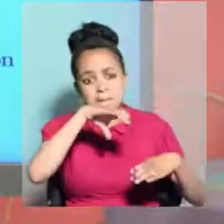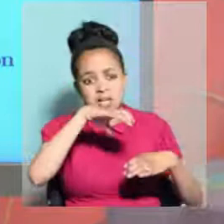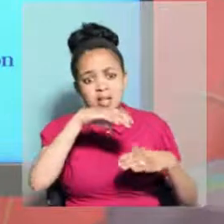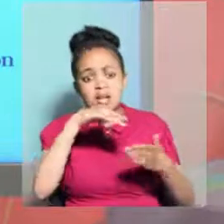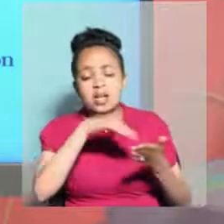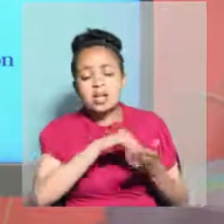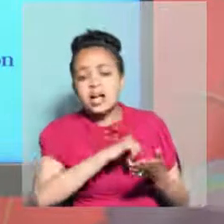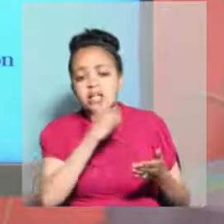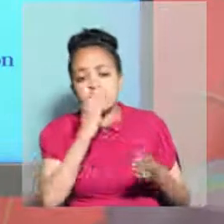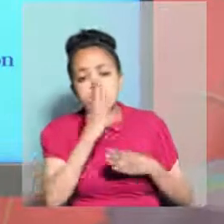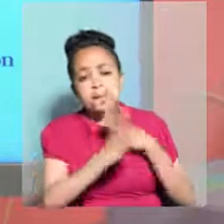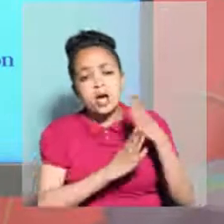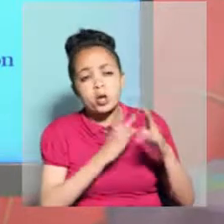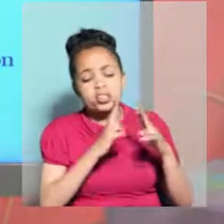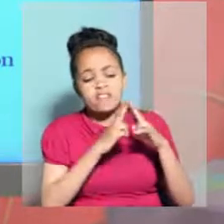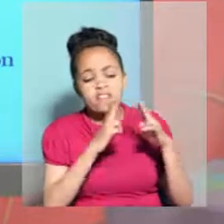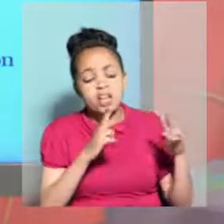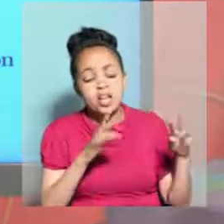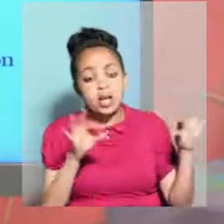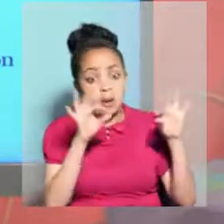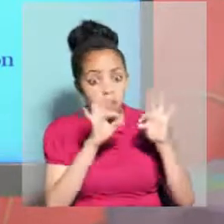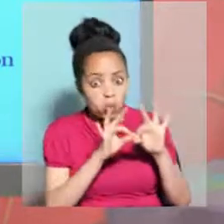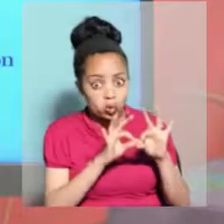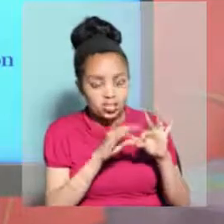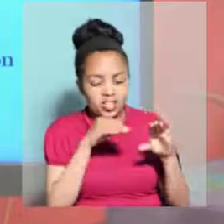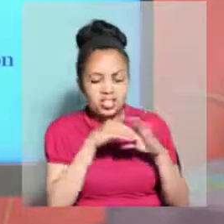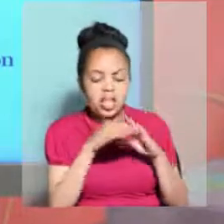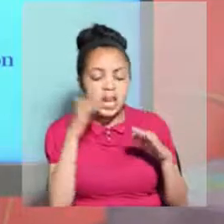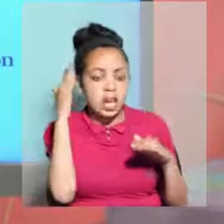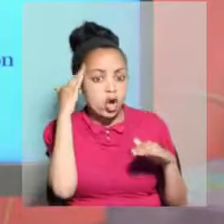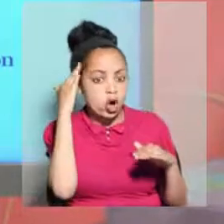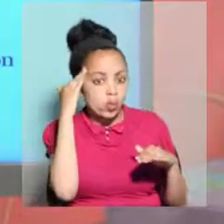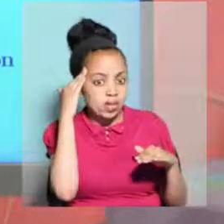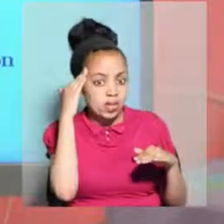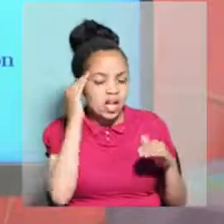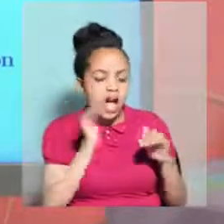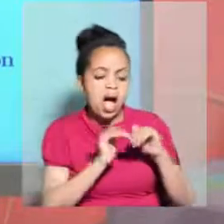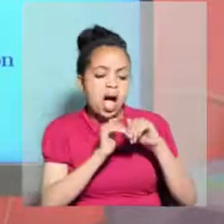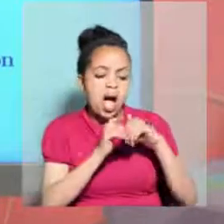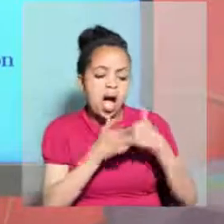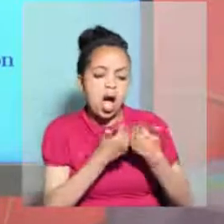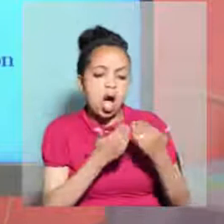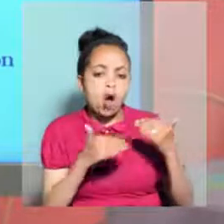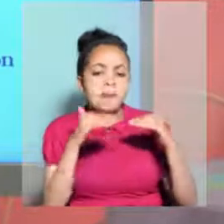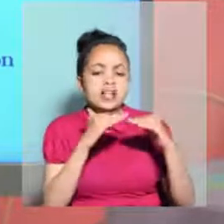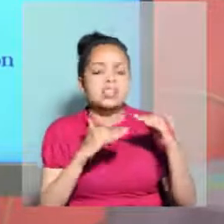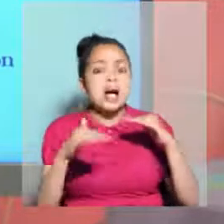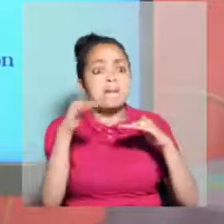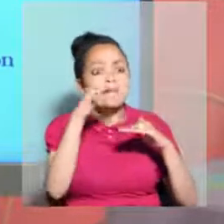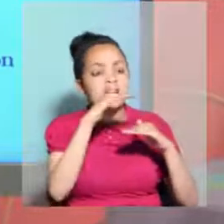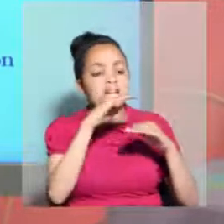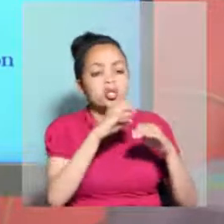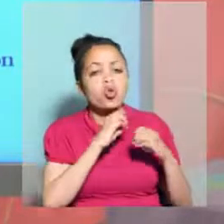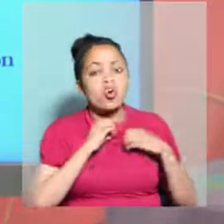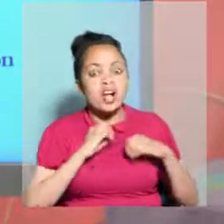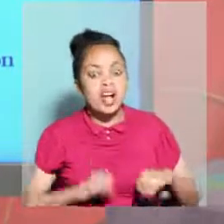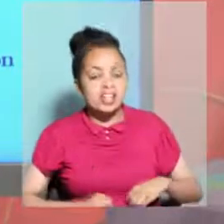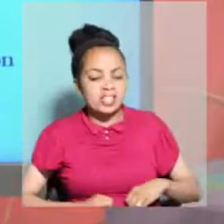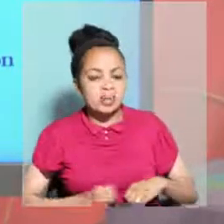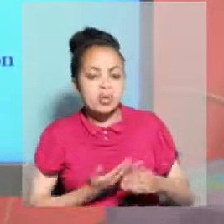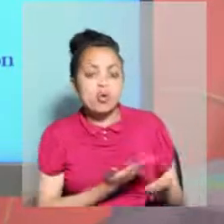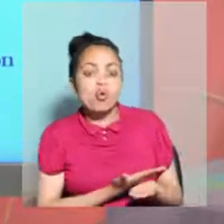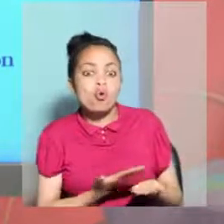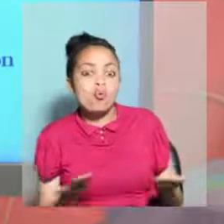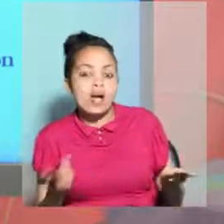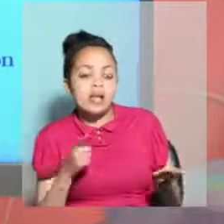Else, biology is very important in knowing how much abundant organism and